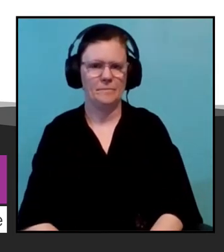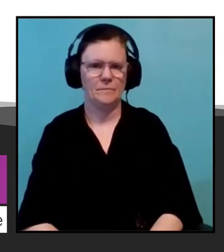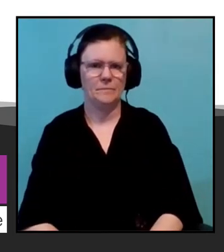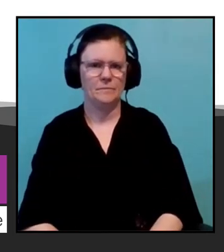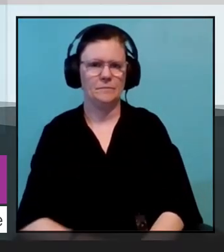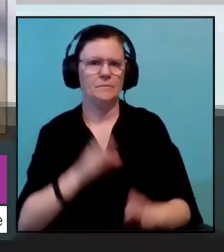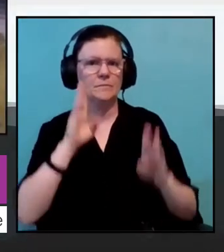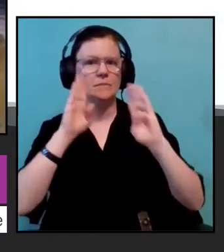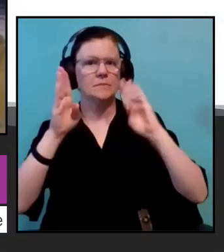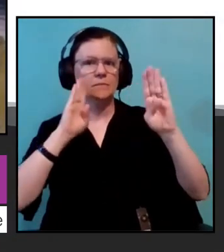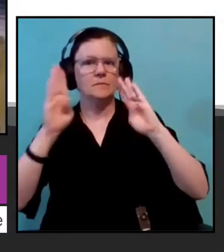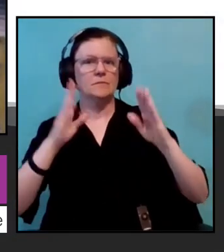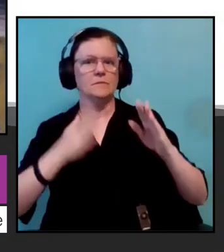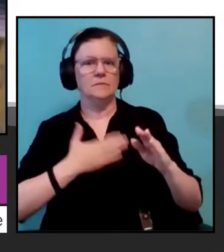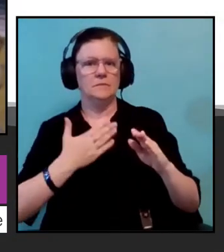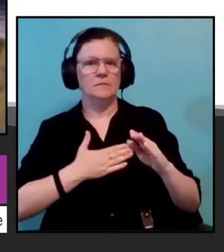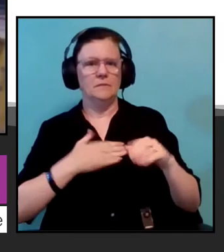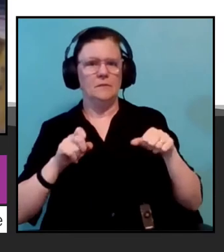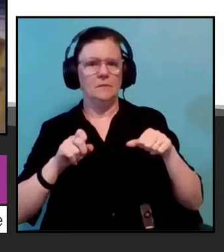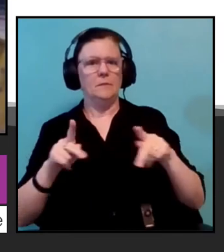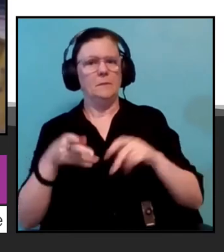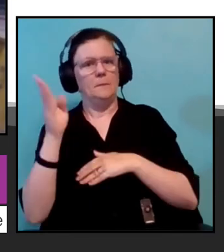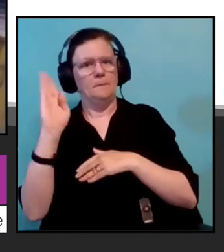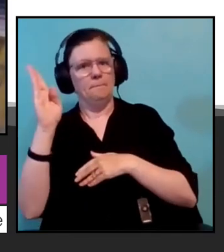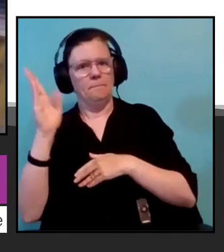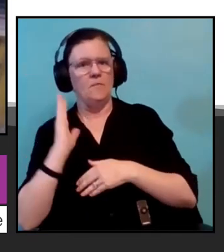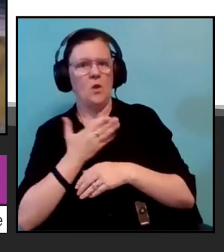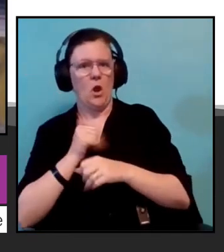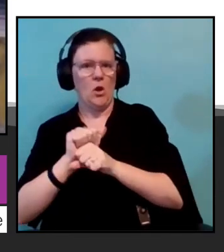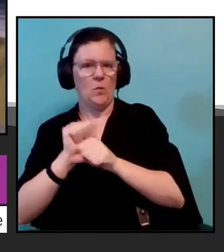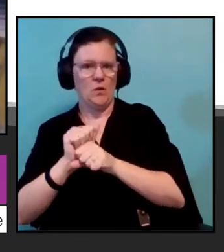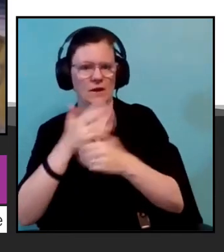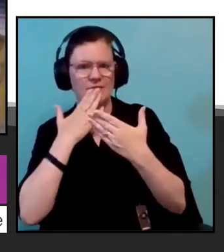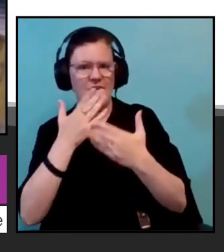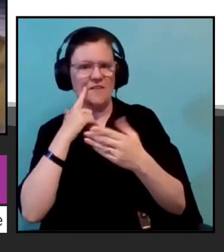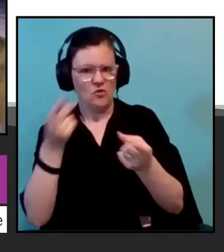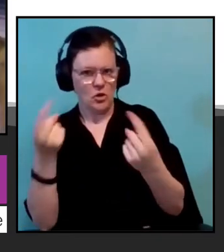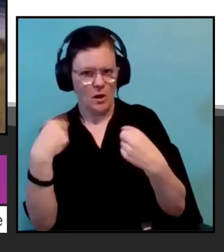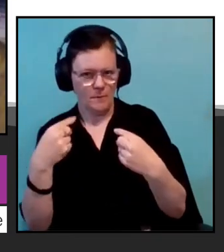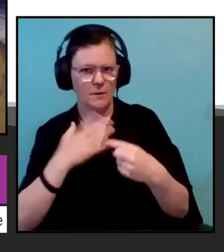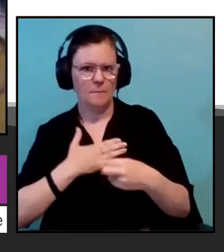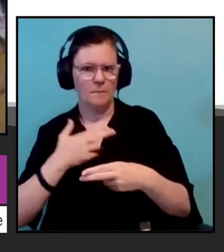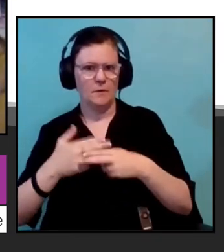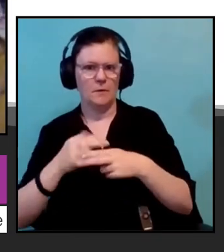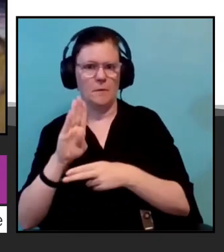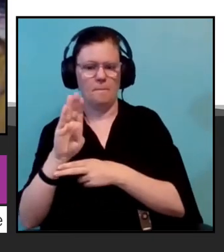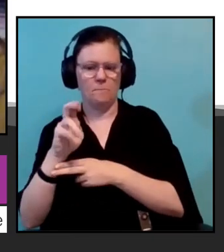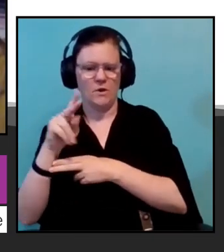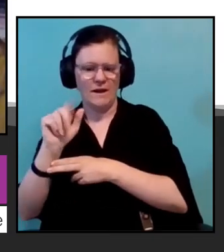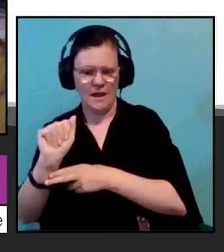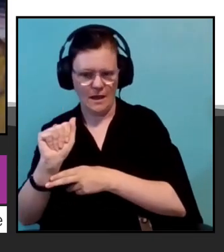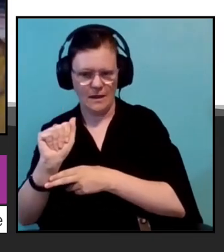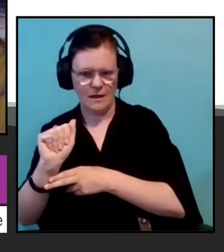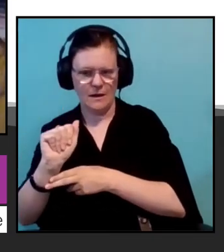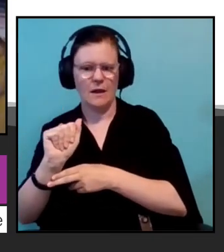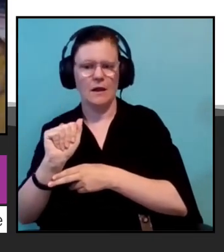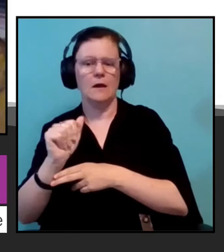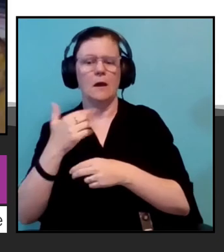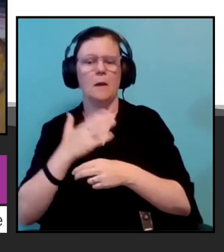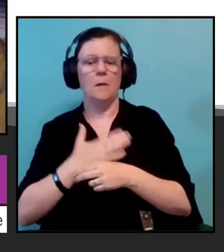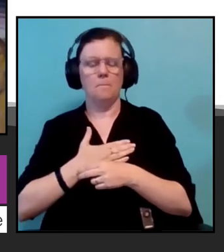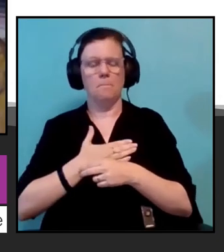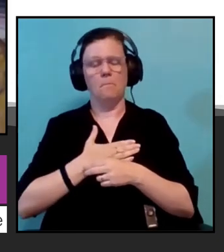Hello, everyone. We are so happy to have the chance to talk about our work with you, so thank you for coming. My name is Brianna Harlan. My pronouns are she or